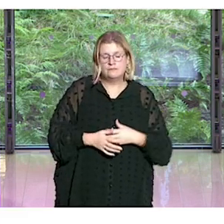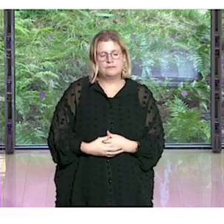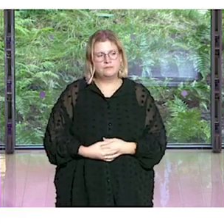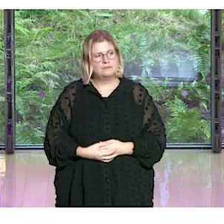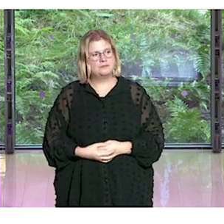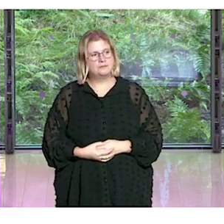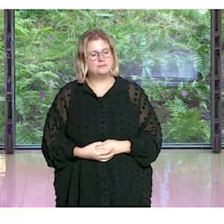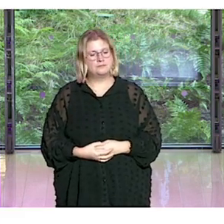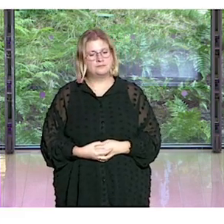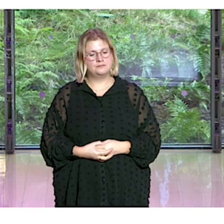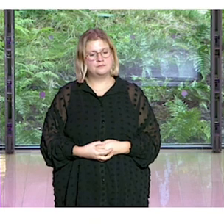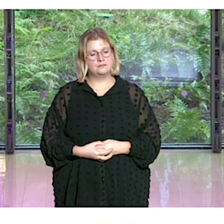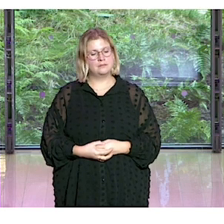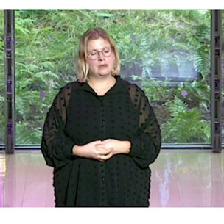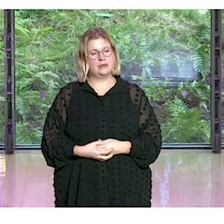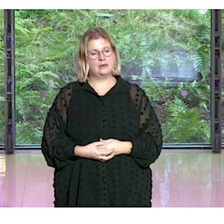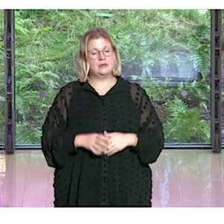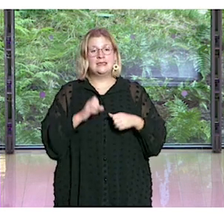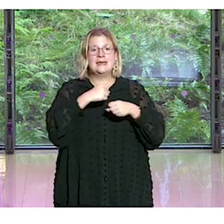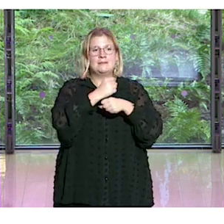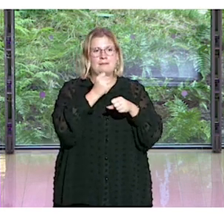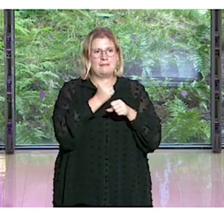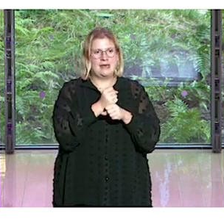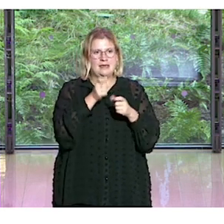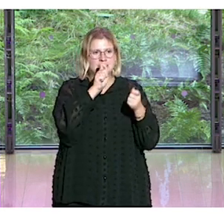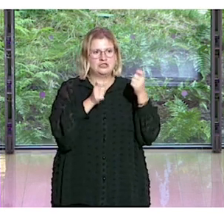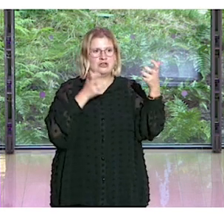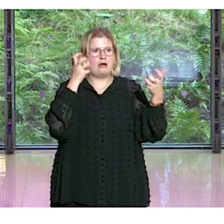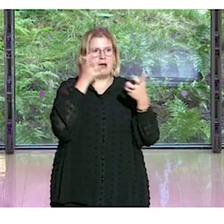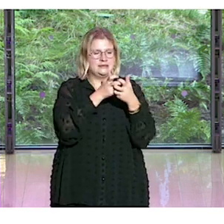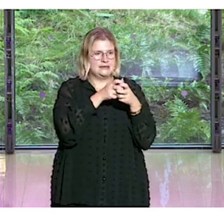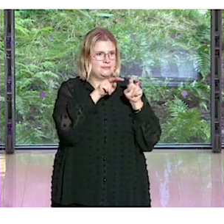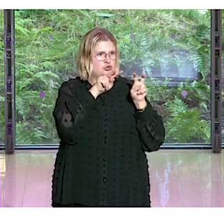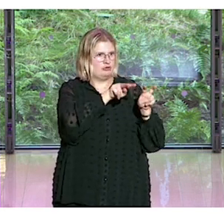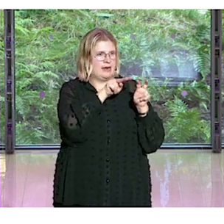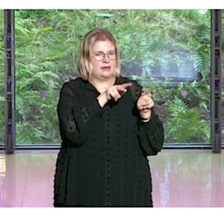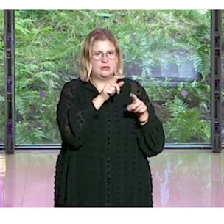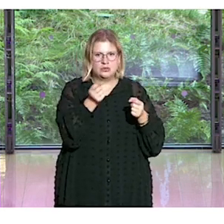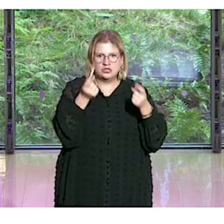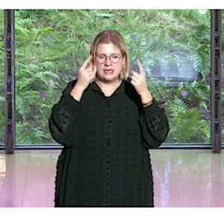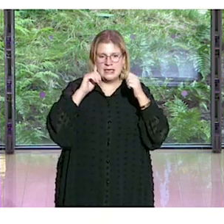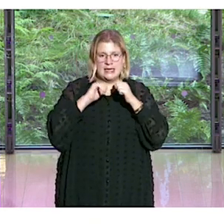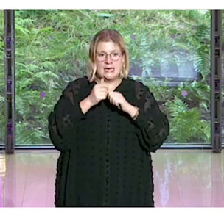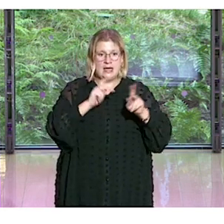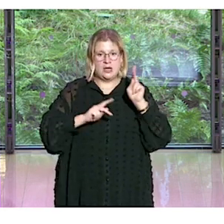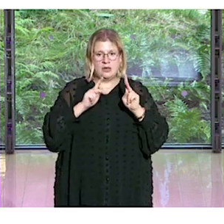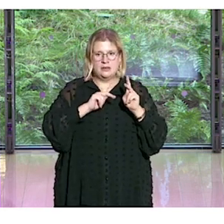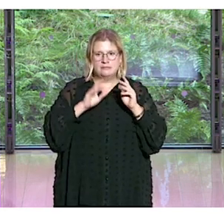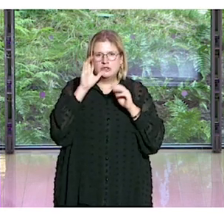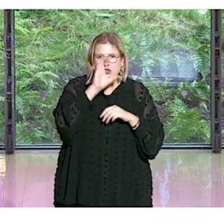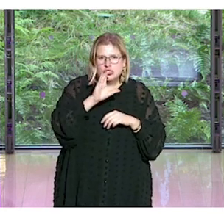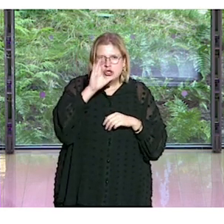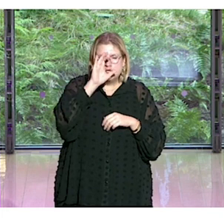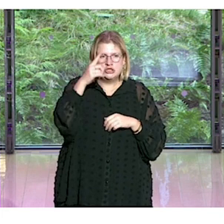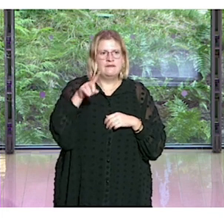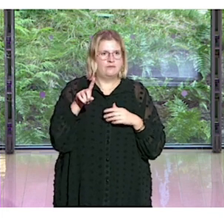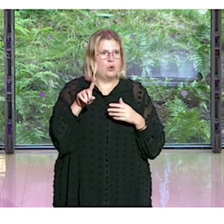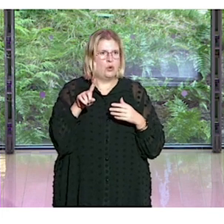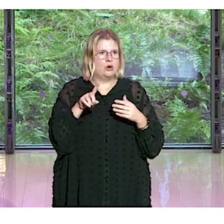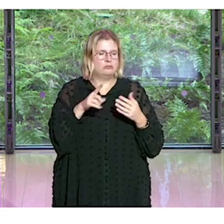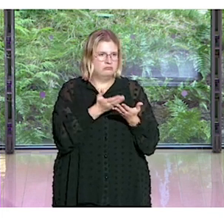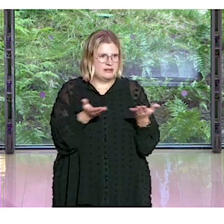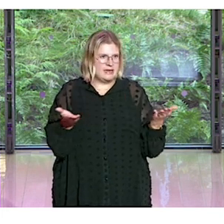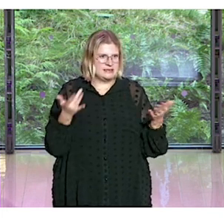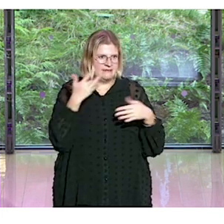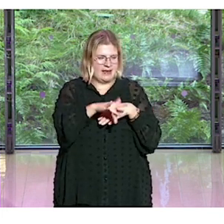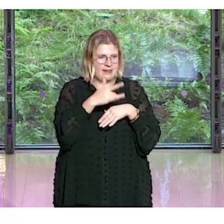You can also create custom tracking to understand how people are searching for courses. For this client, we